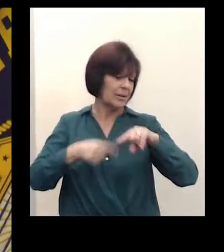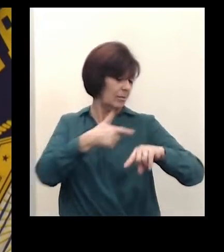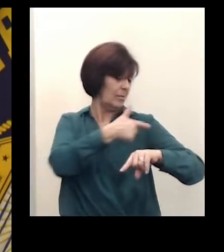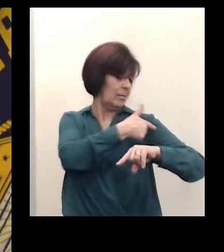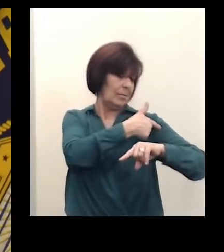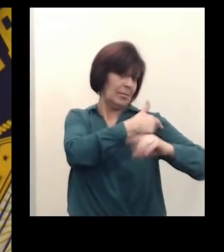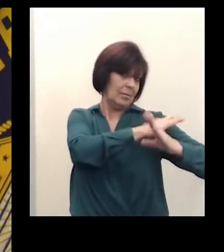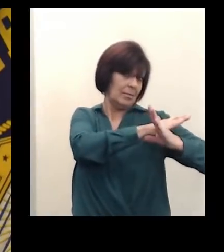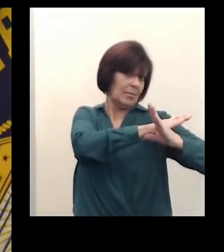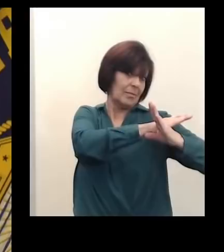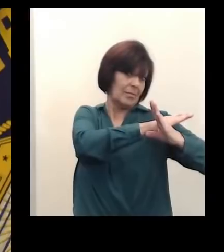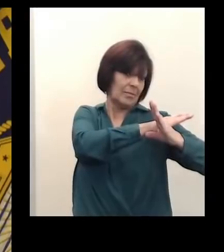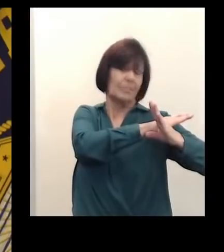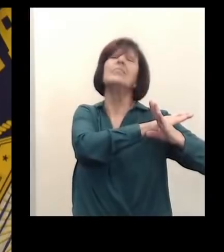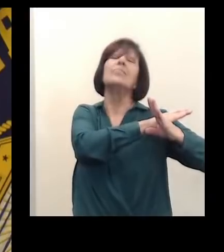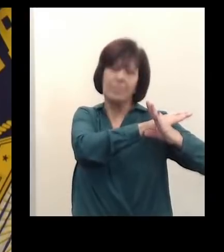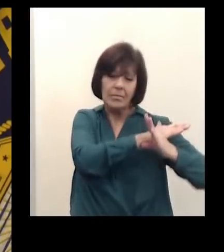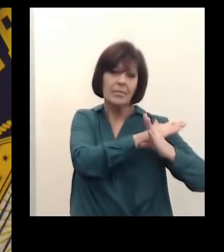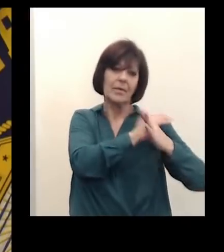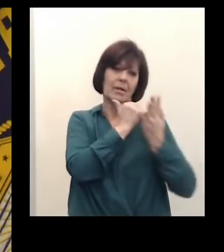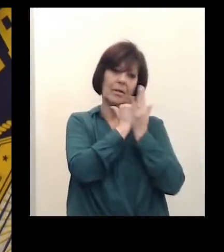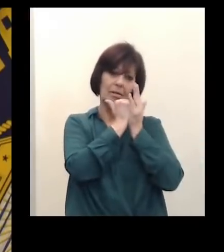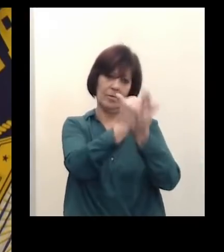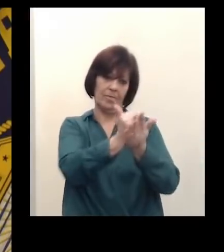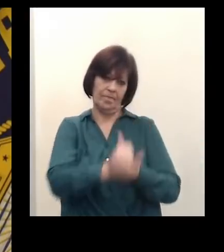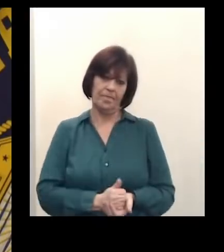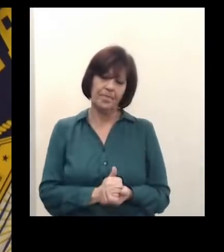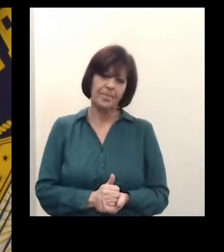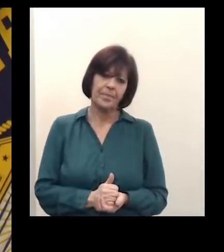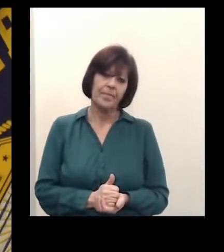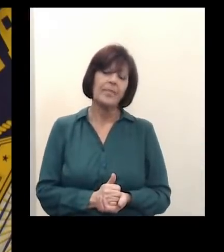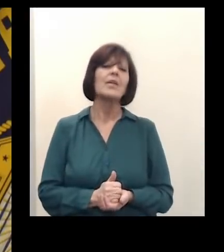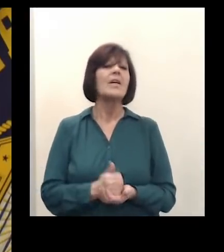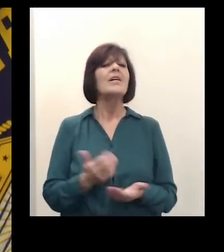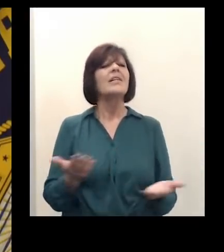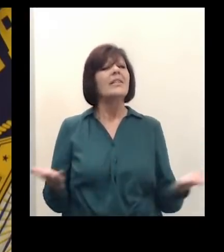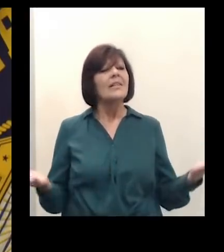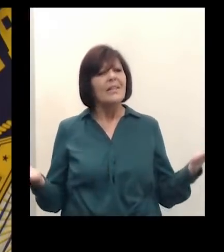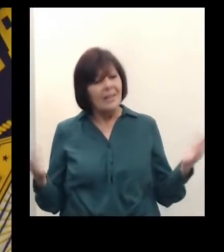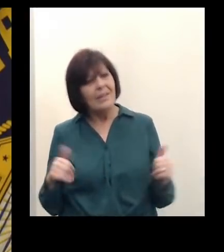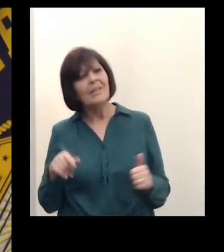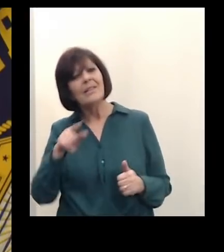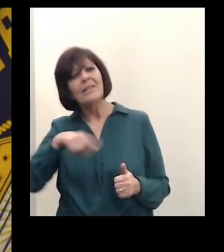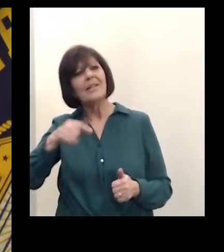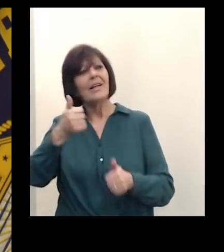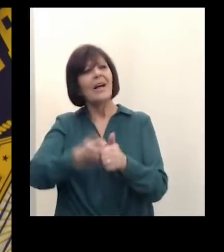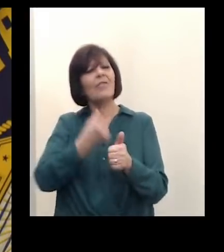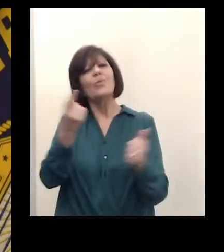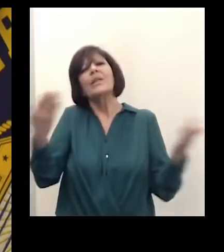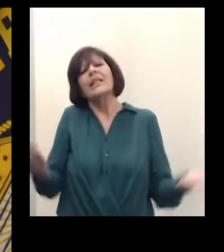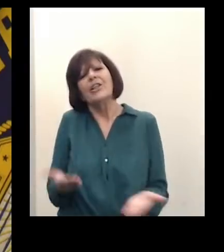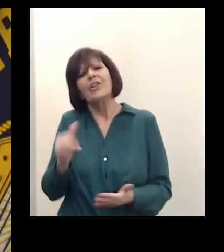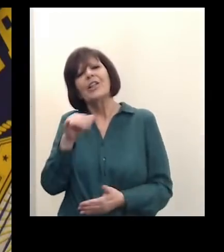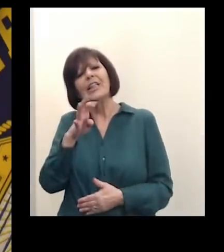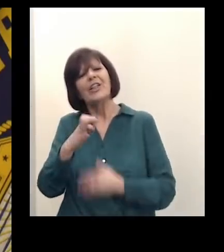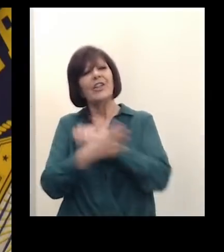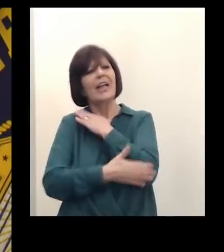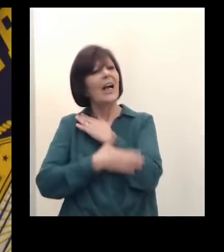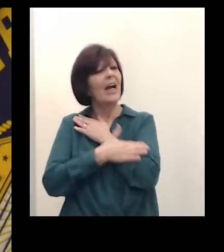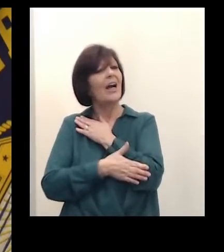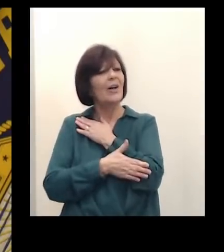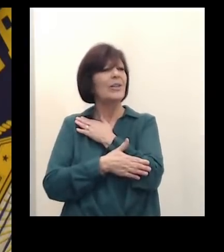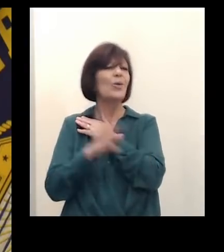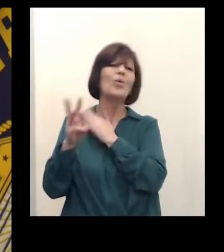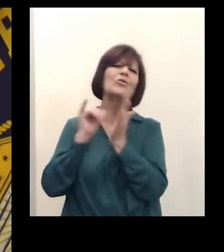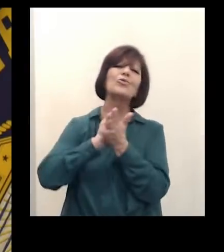for you 24/7. So let's gather ourselves, everyone here in Erie County and Western New York.